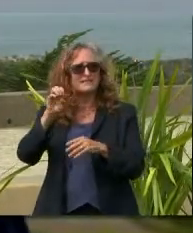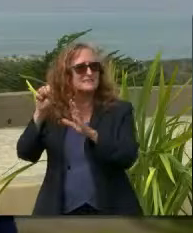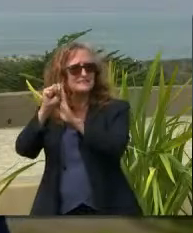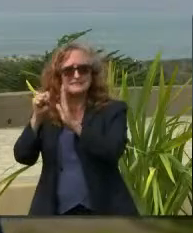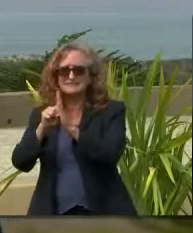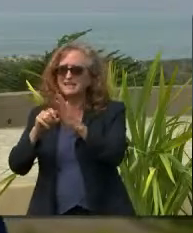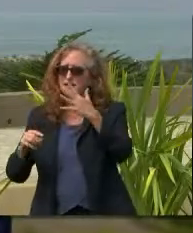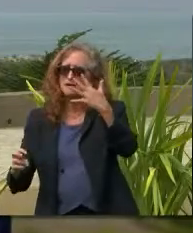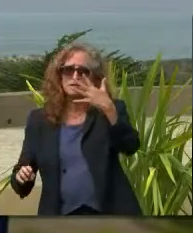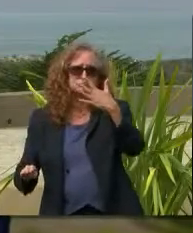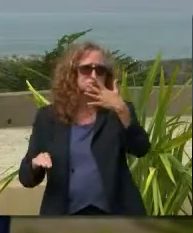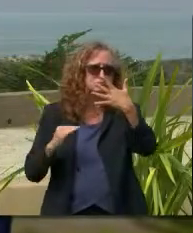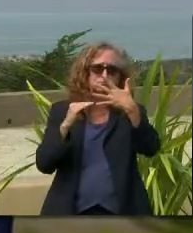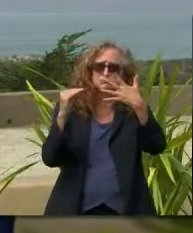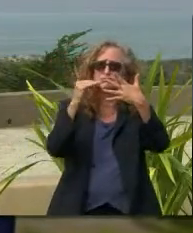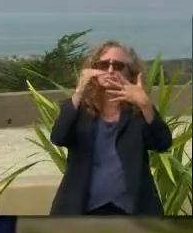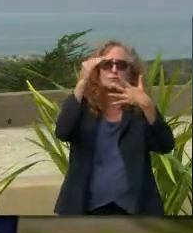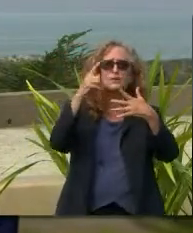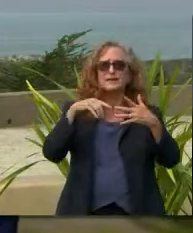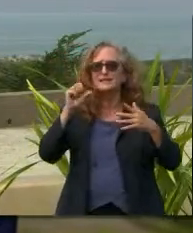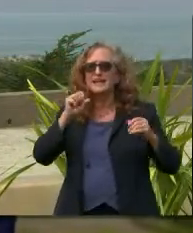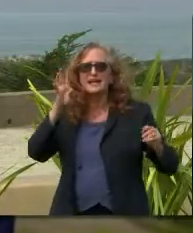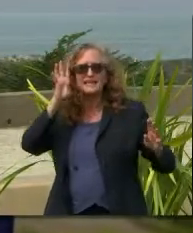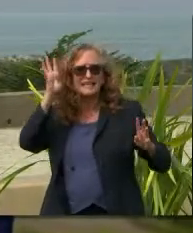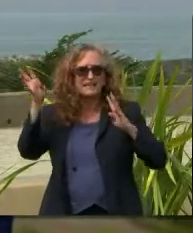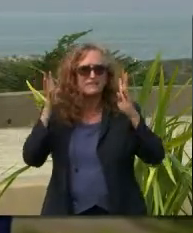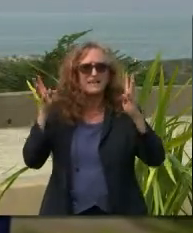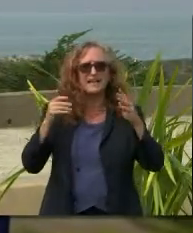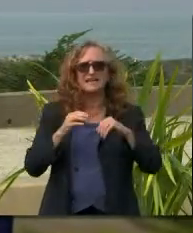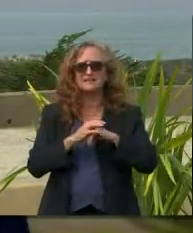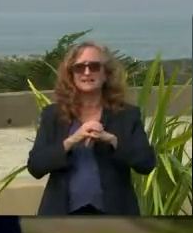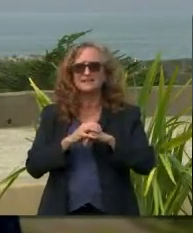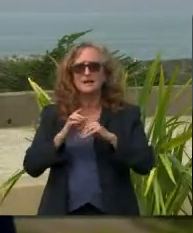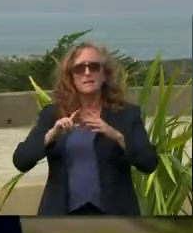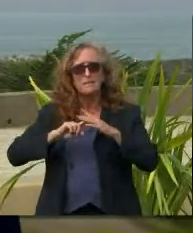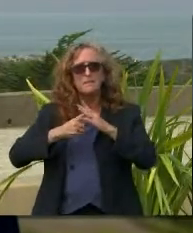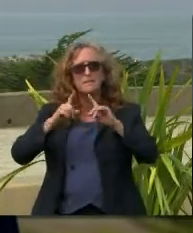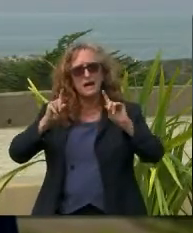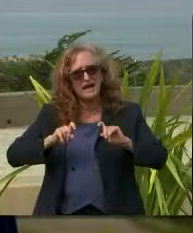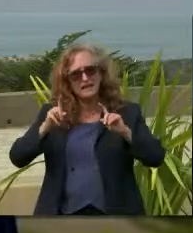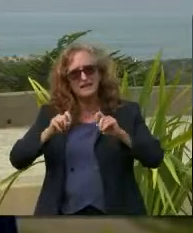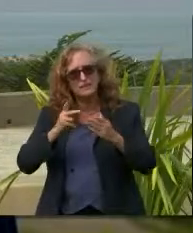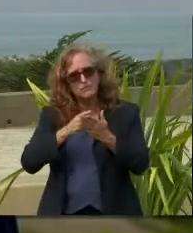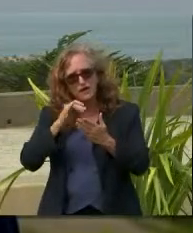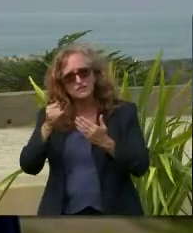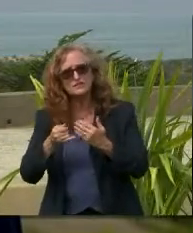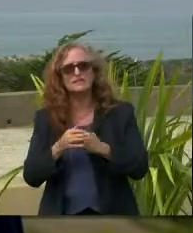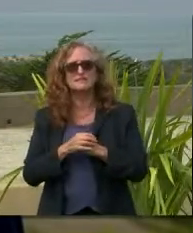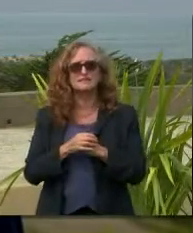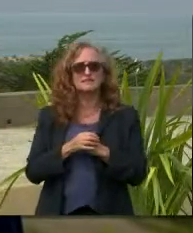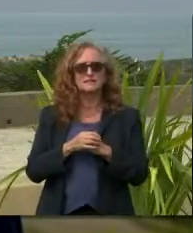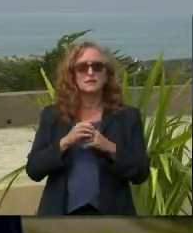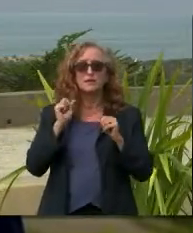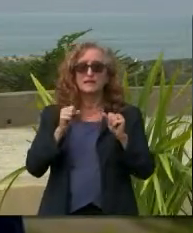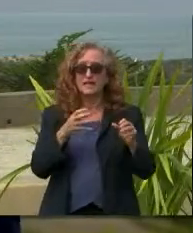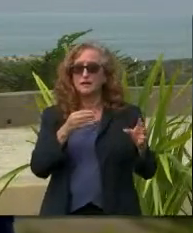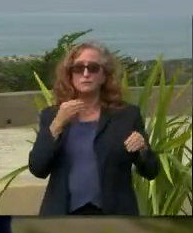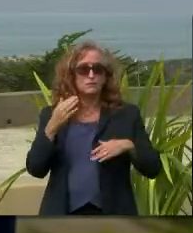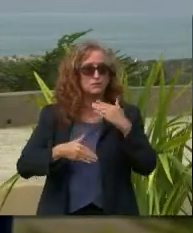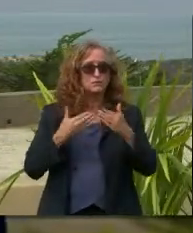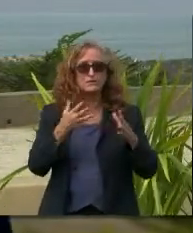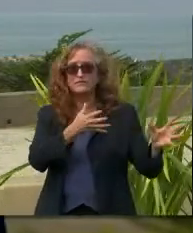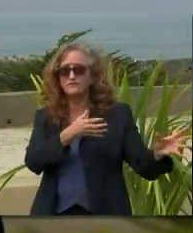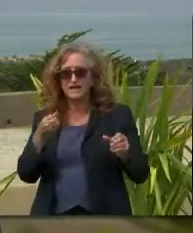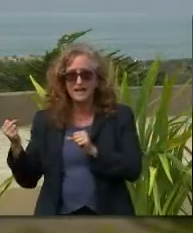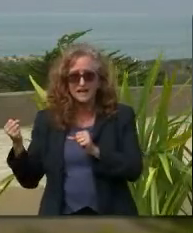we have the ability to be innovative and creative. We can pilot projects, we can move rapidly,